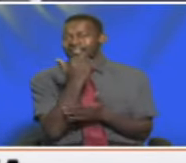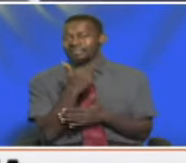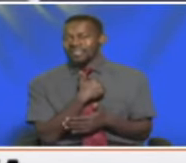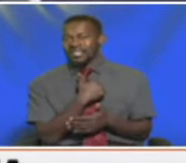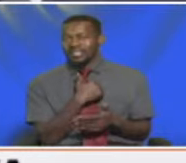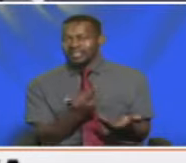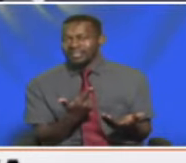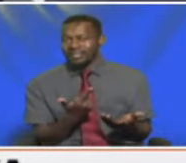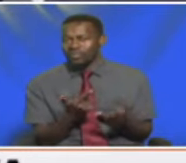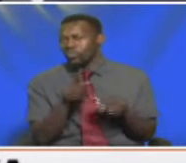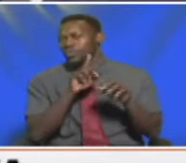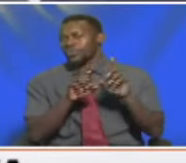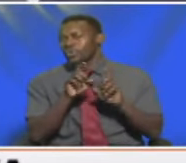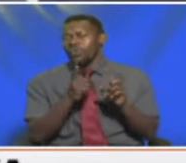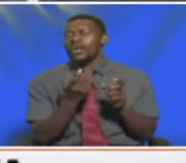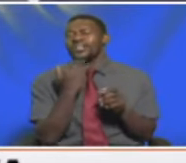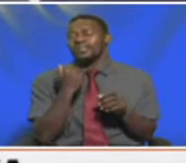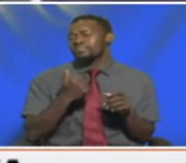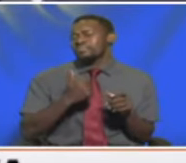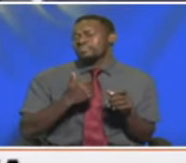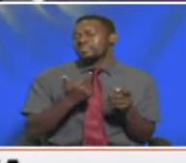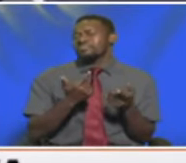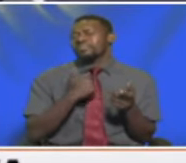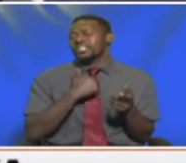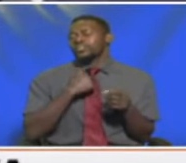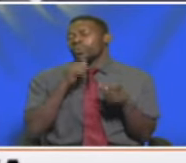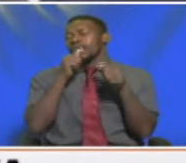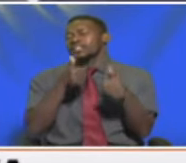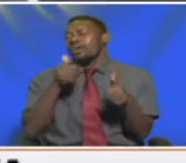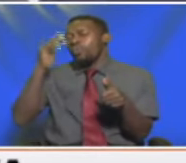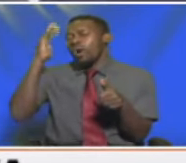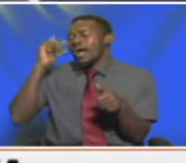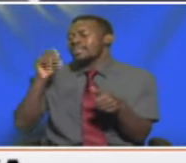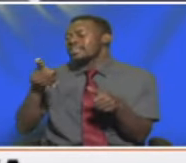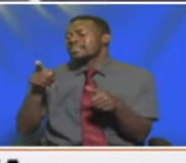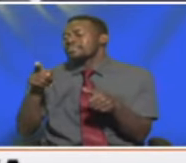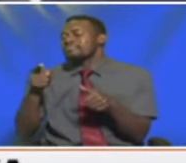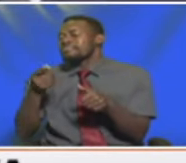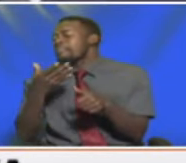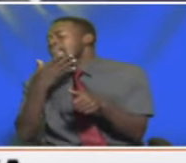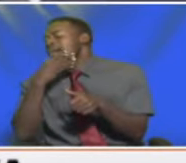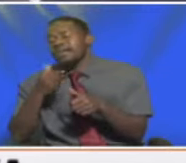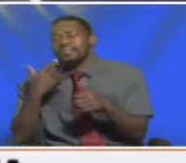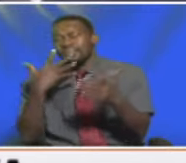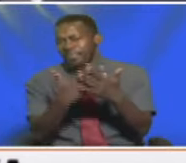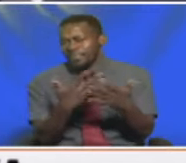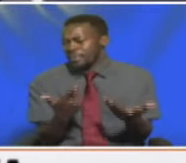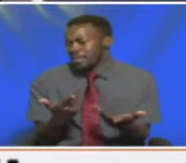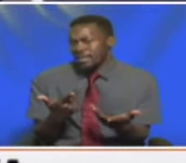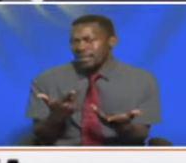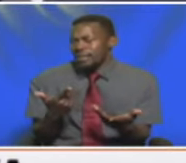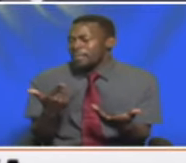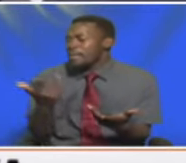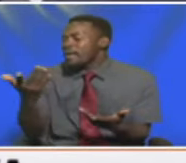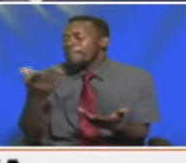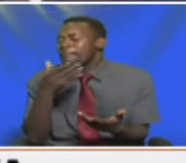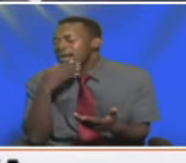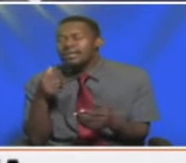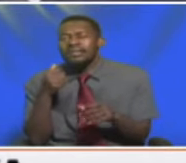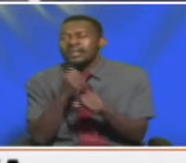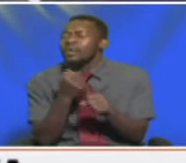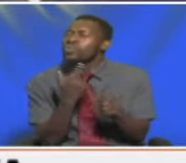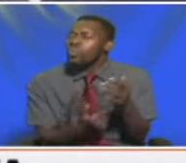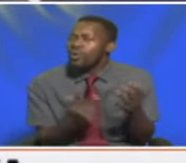and she wanted to know why has Baba Sasha been arrested. What has he done? What crime has he